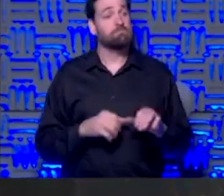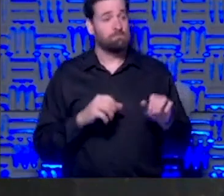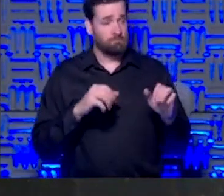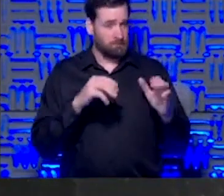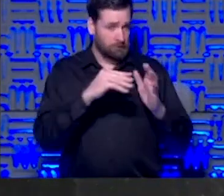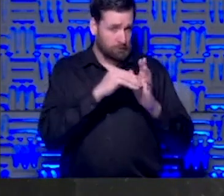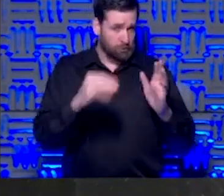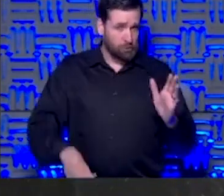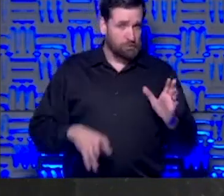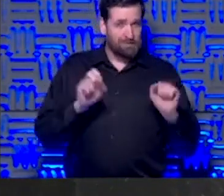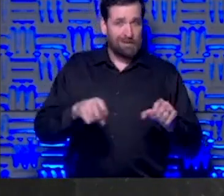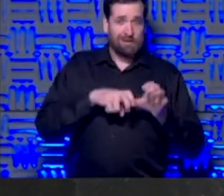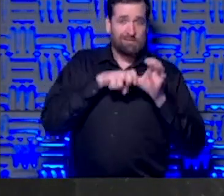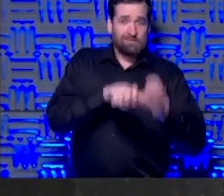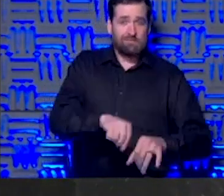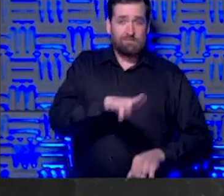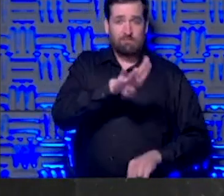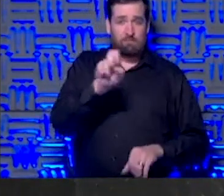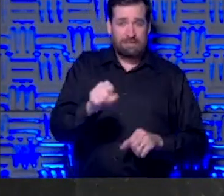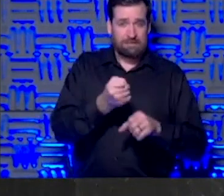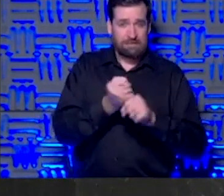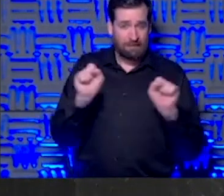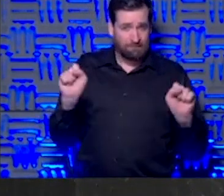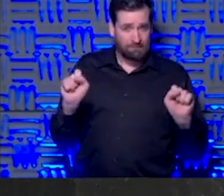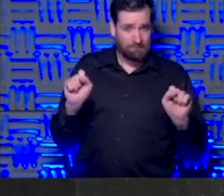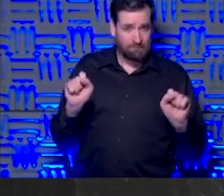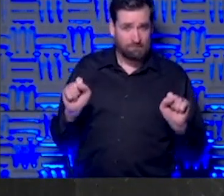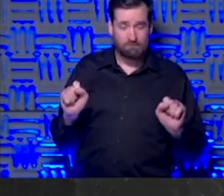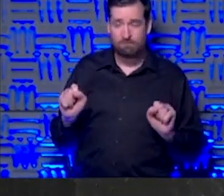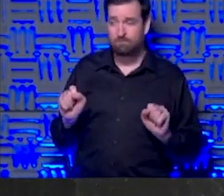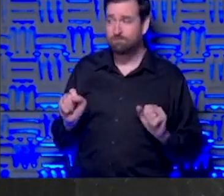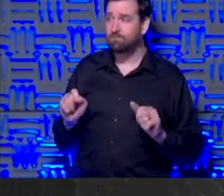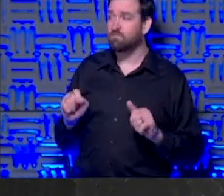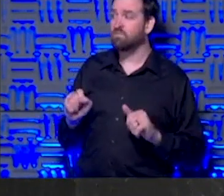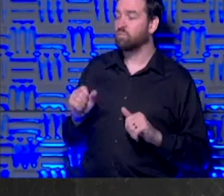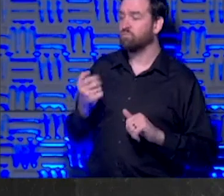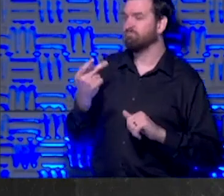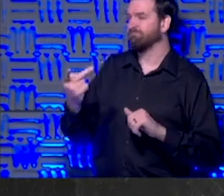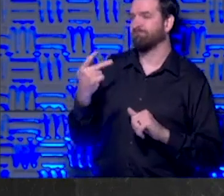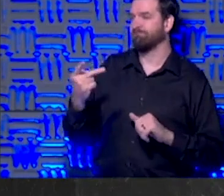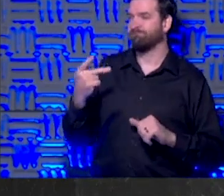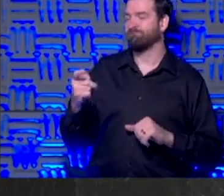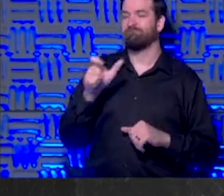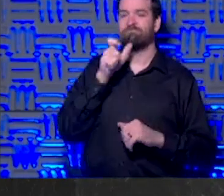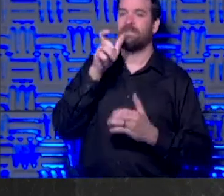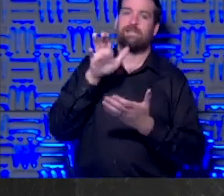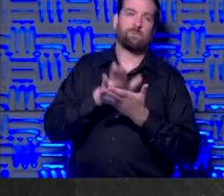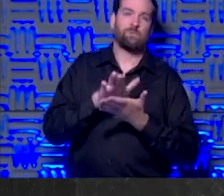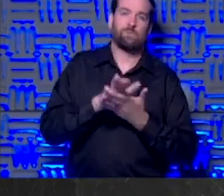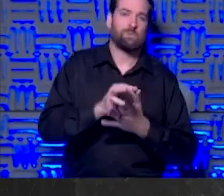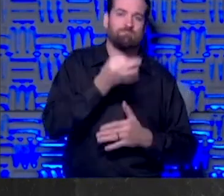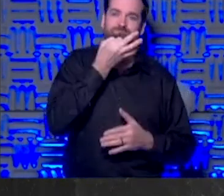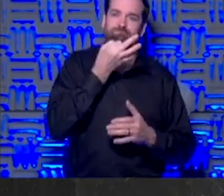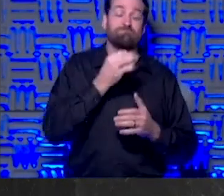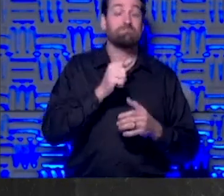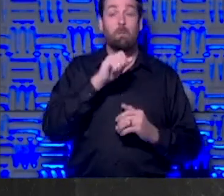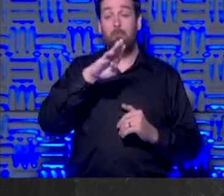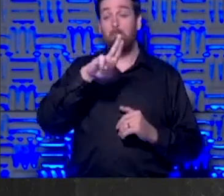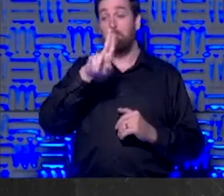students safely ride the bus? You know, you and I are not school experts. No. We're not busing experts.